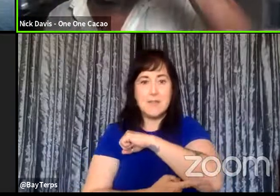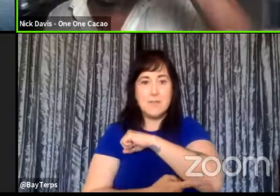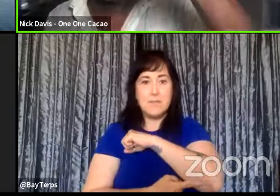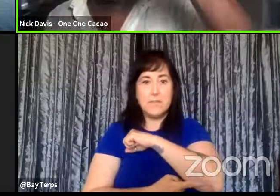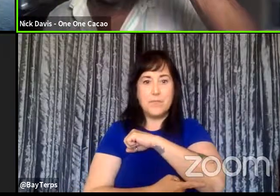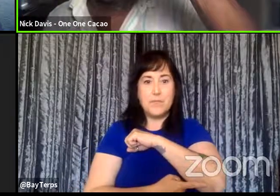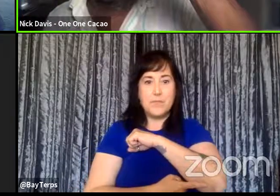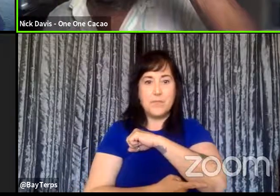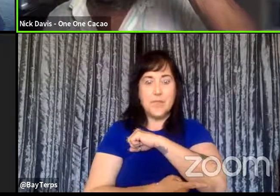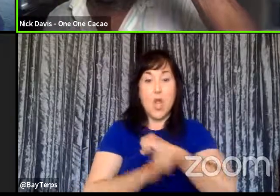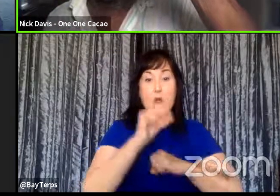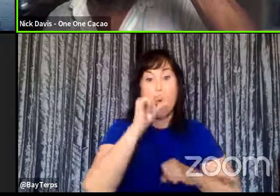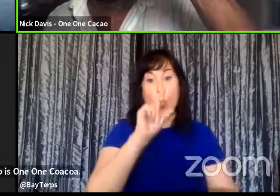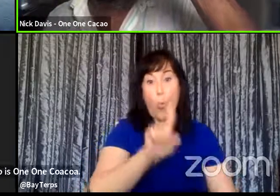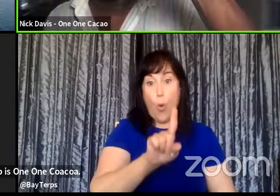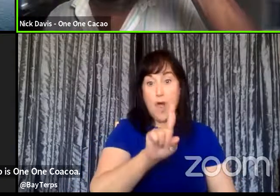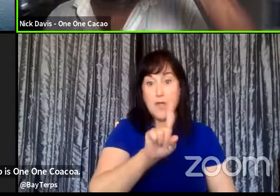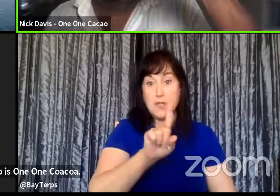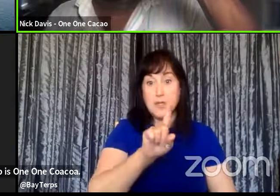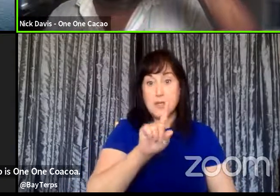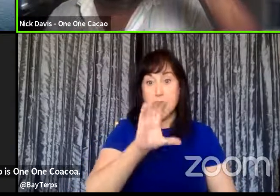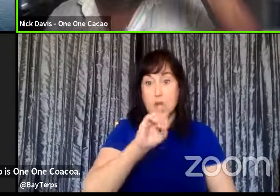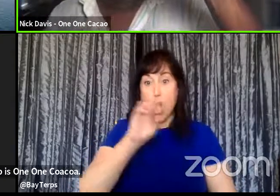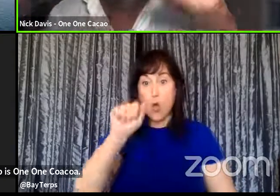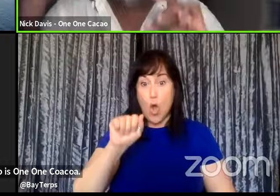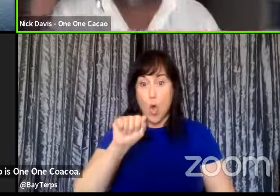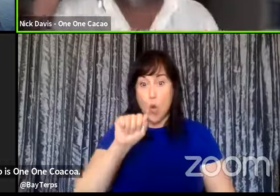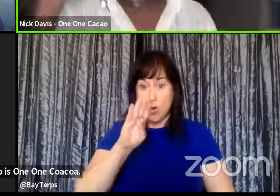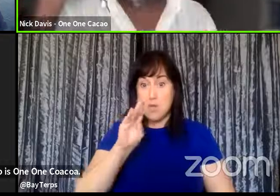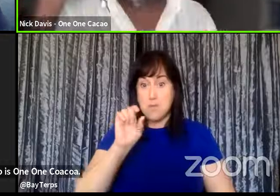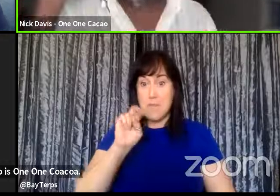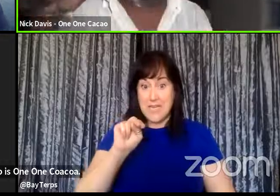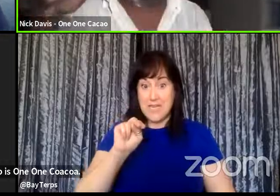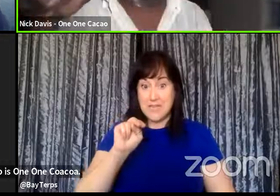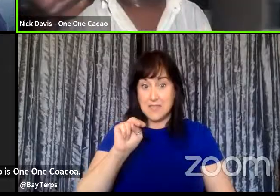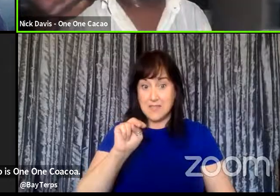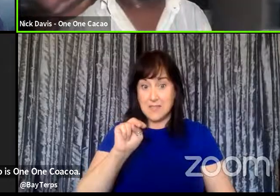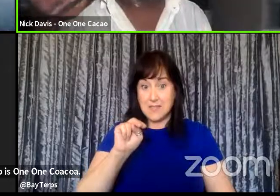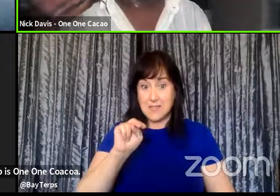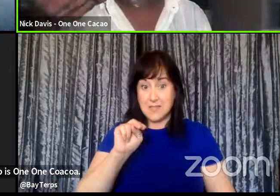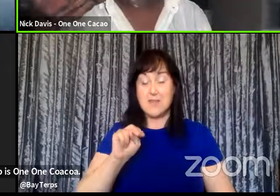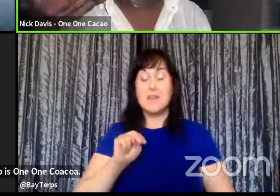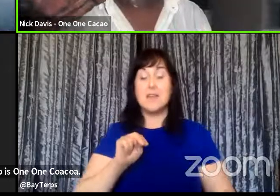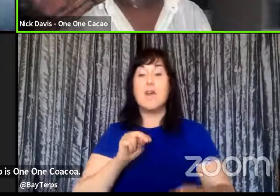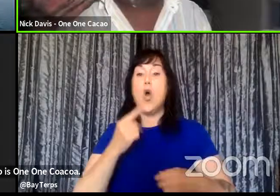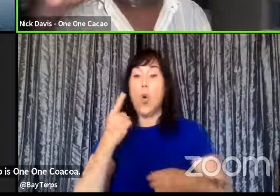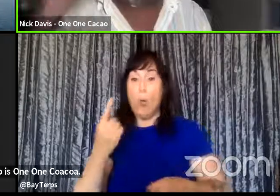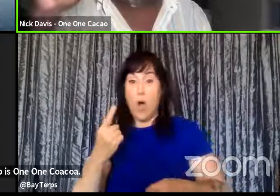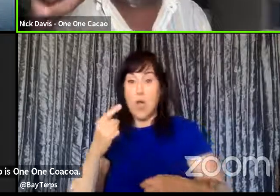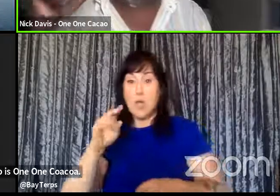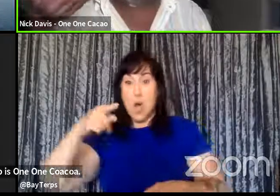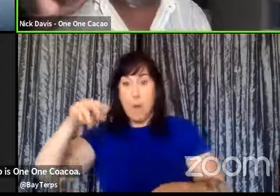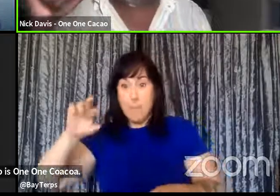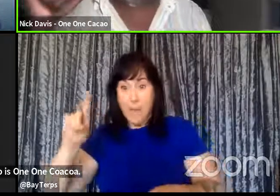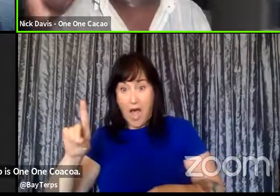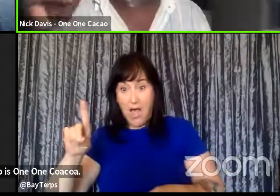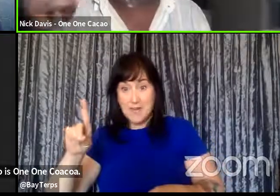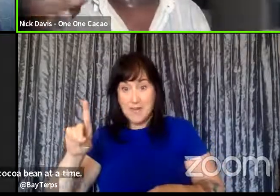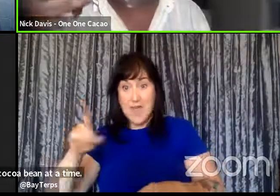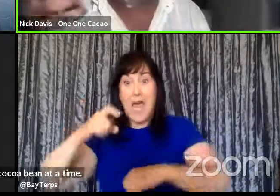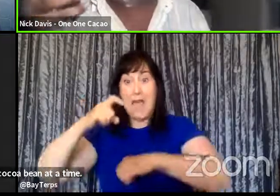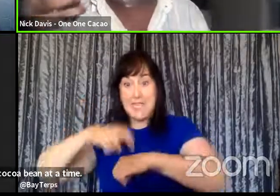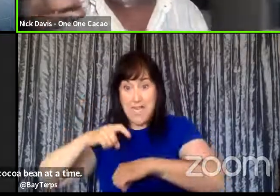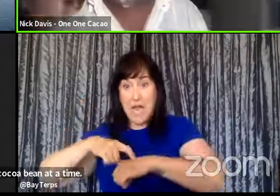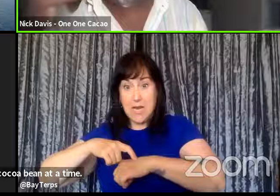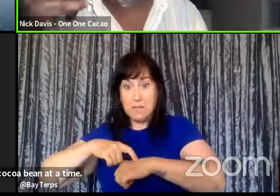11 cocoa bean at a time. 11 cocoa pod at a time. Little by little, we achieve our